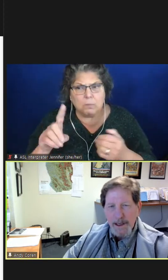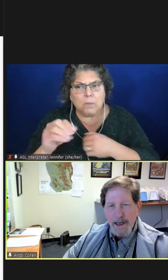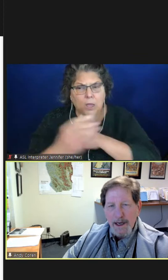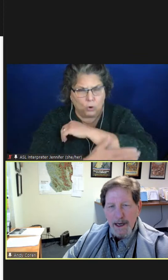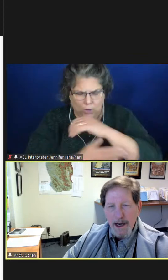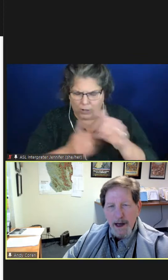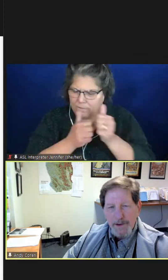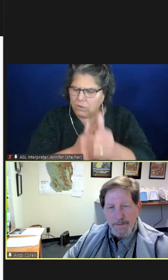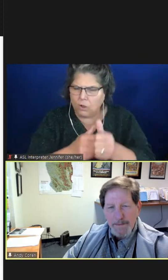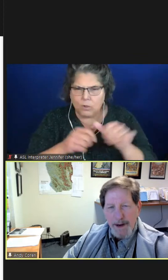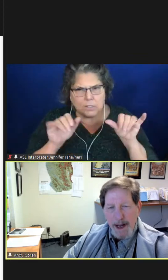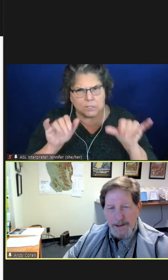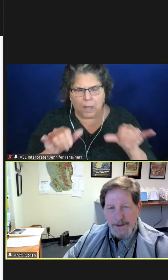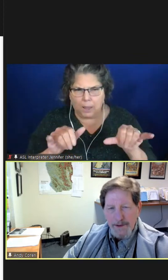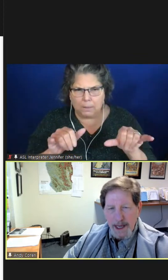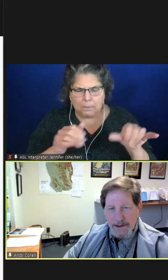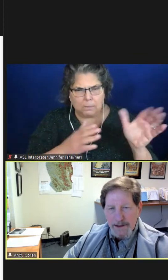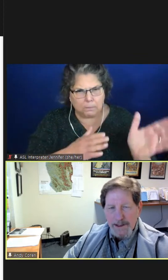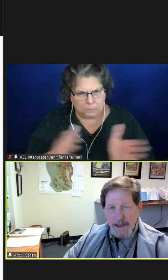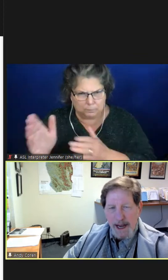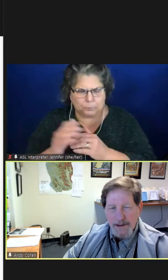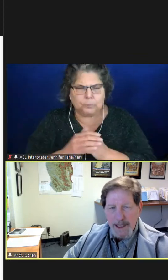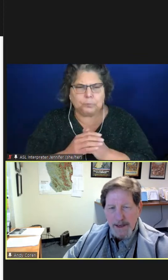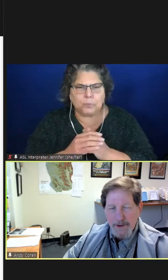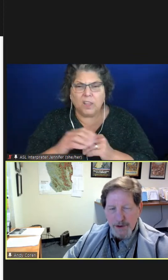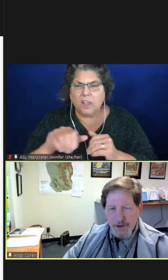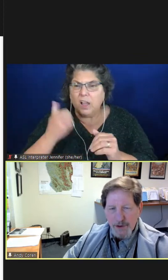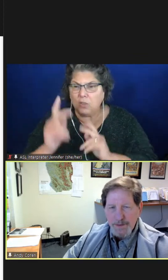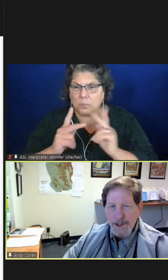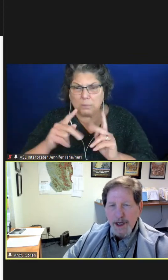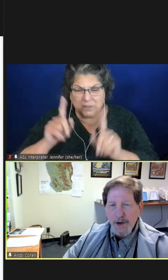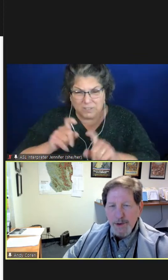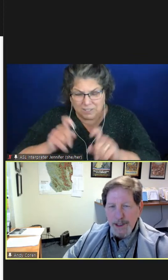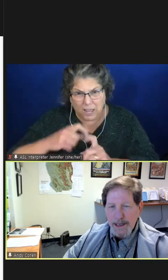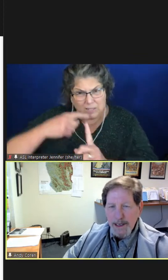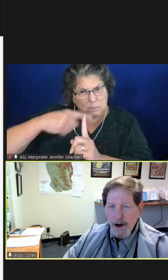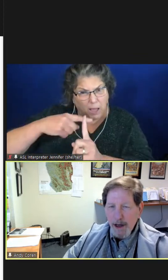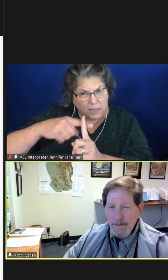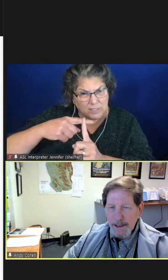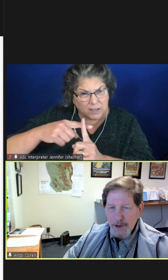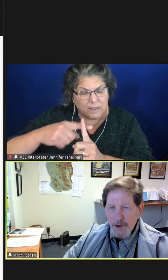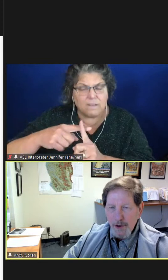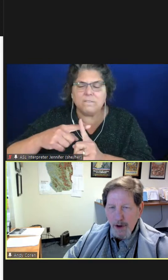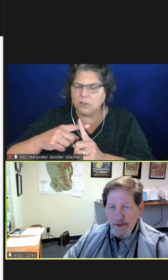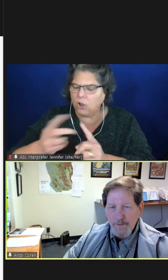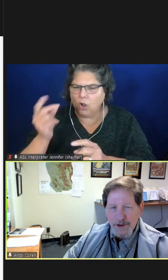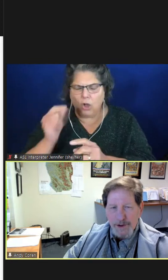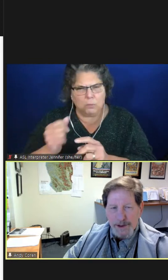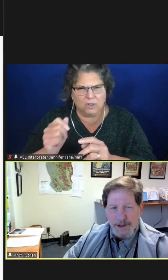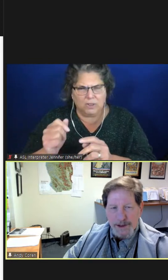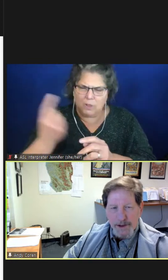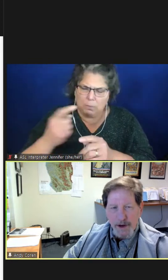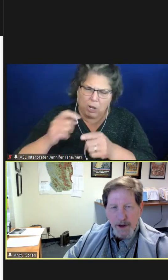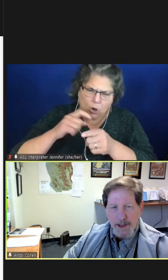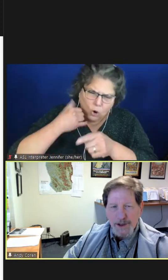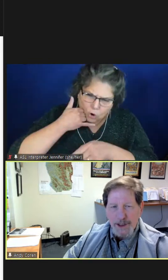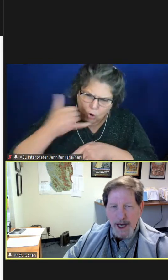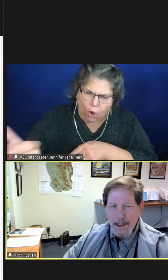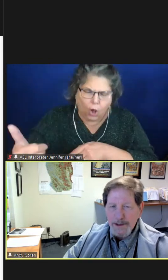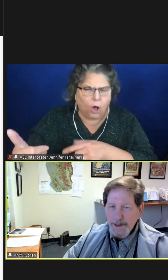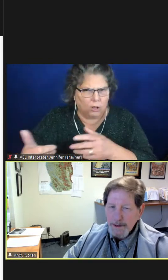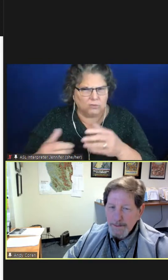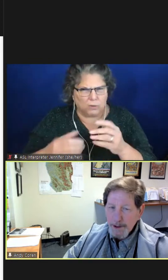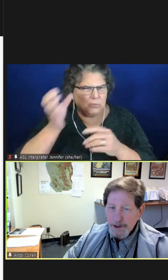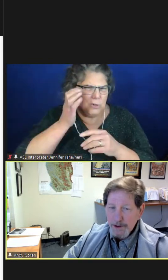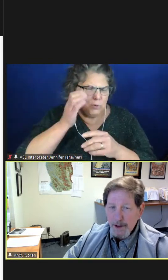method. Other positive cases that are outside of those groups would get an automated call, a virtual assistant call, and should